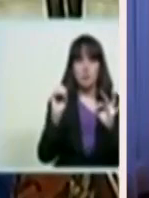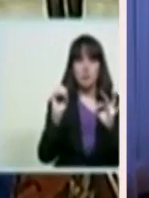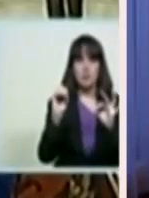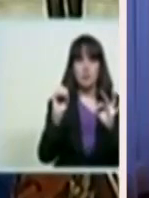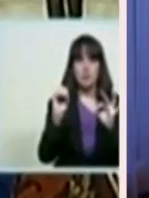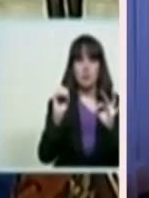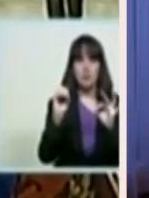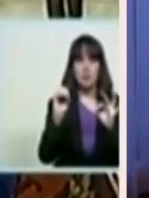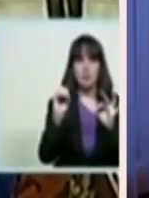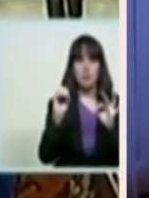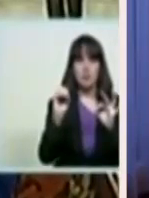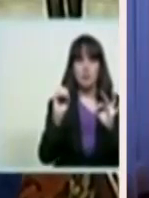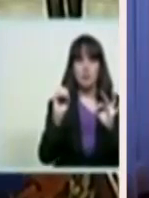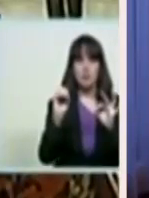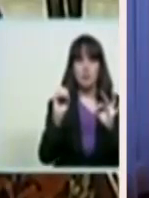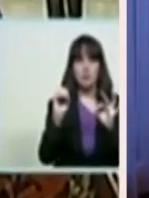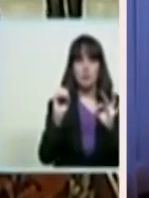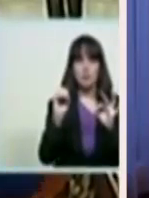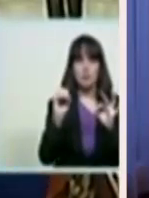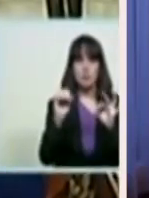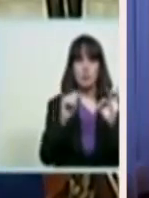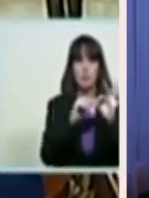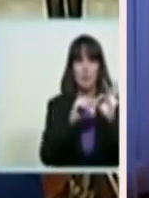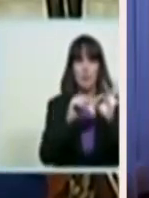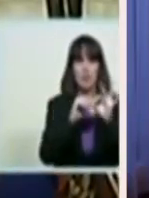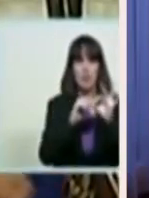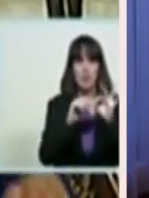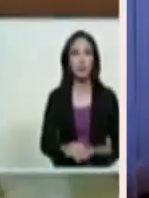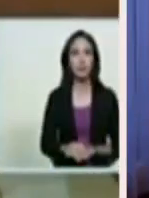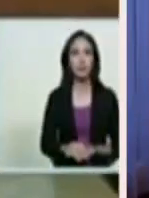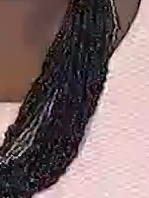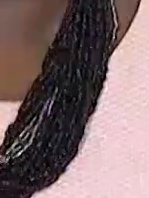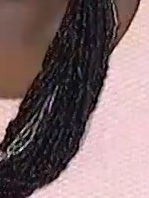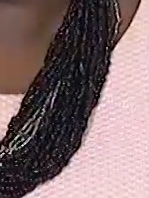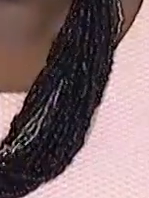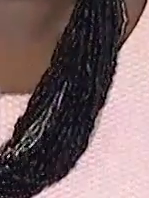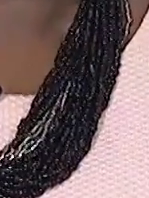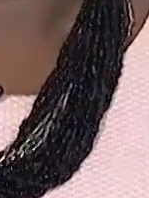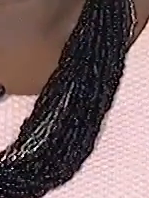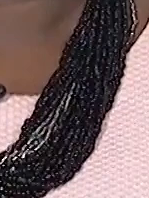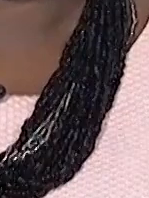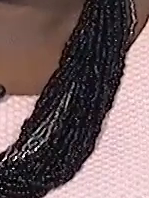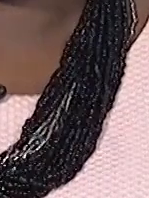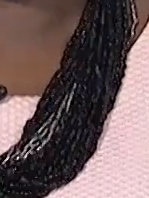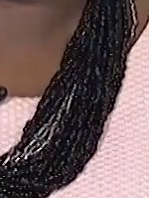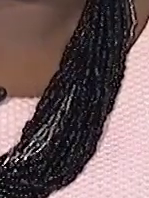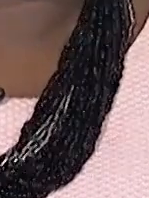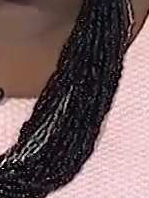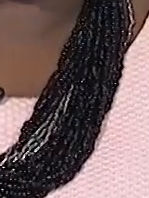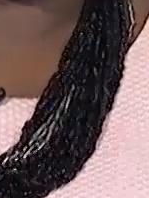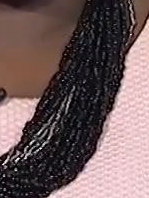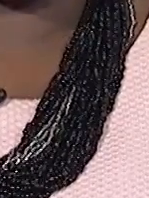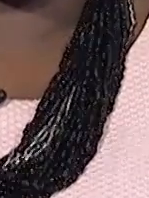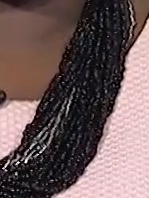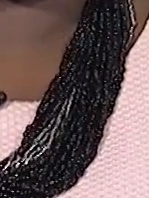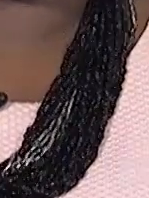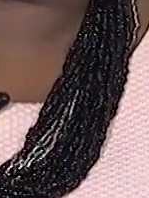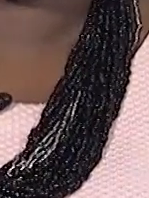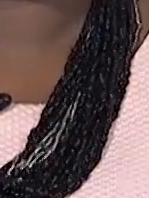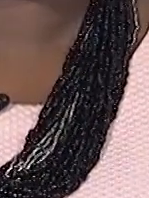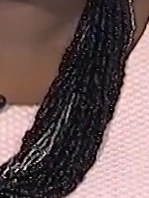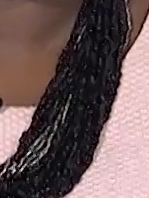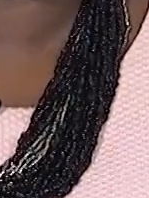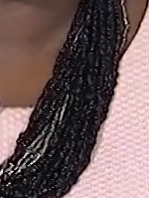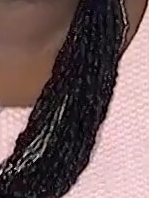then on exactly how the petro is accessed that is bought and sold. In an earlier program, I spoke to Alex Main about